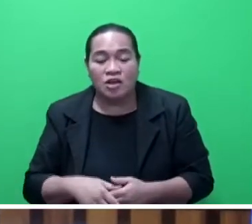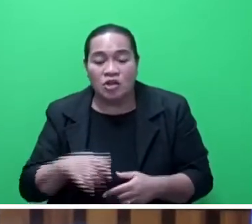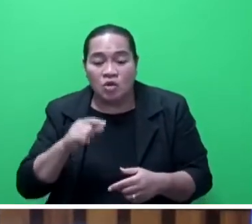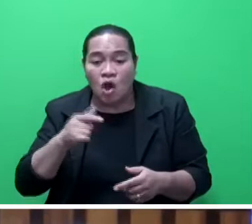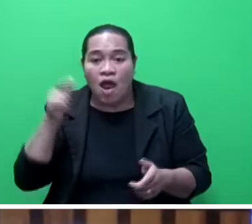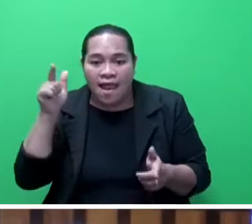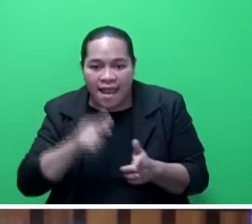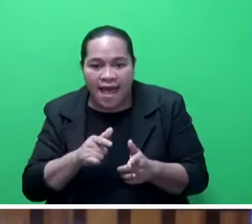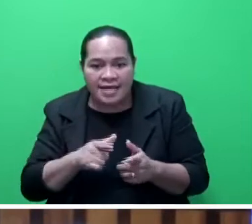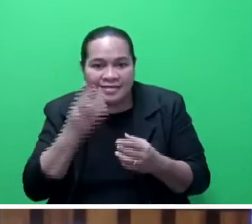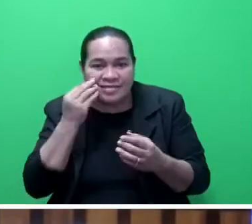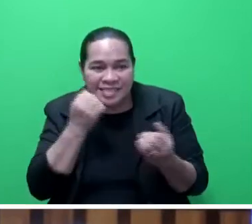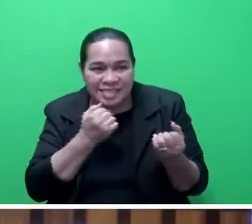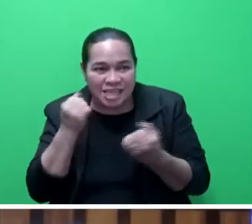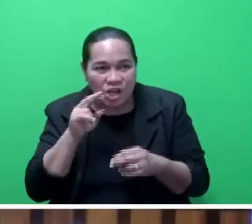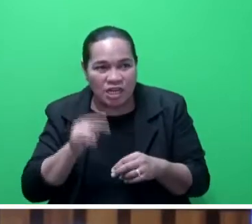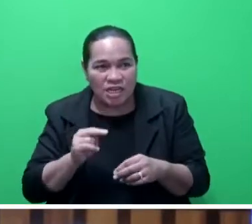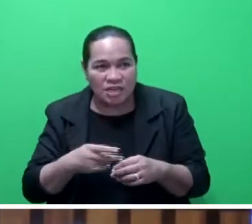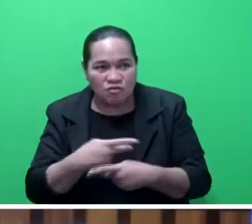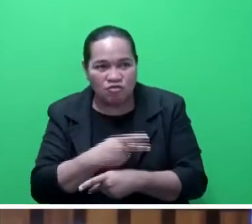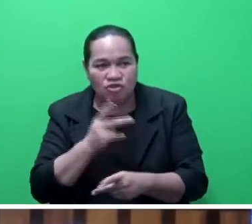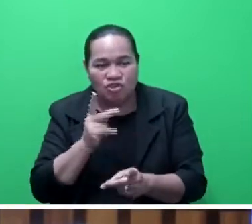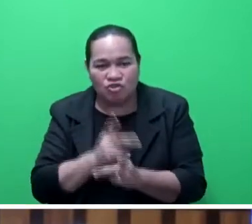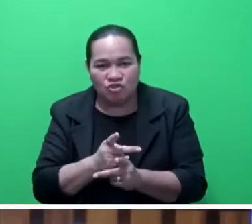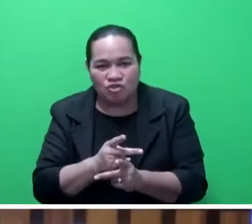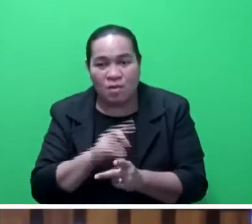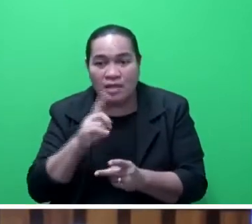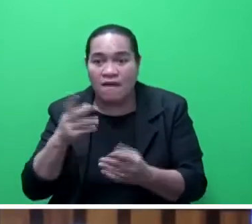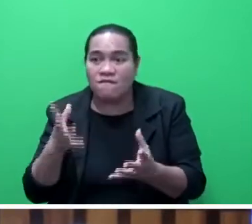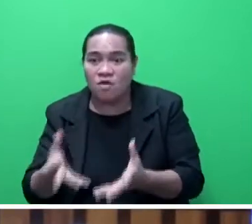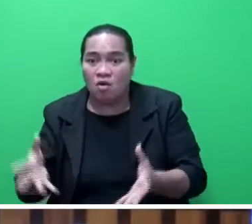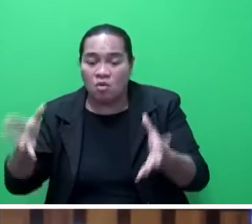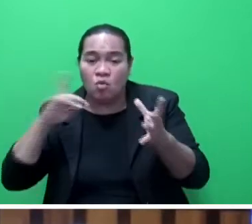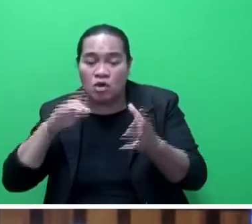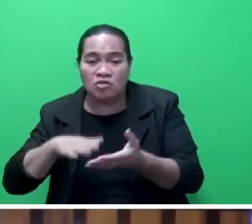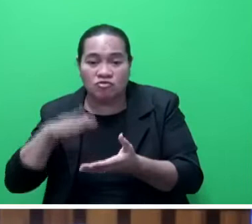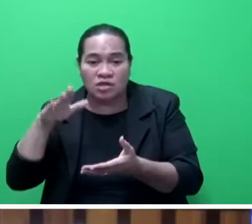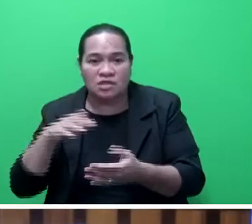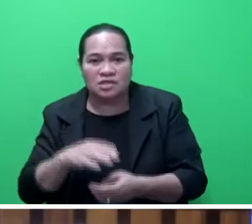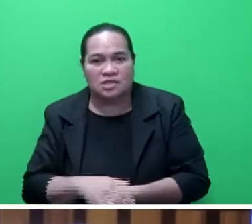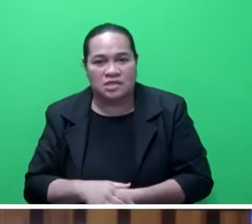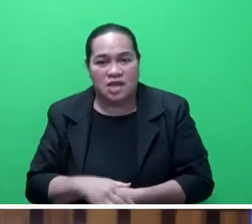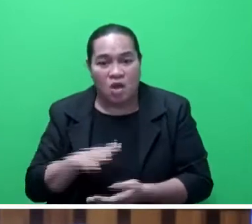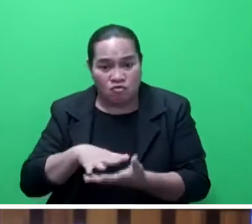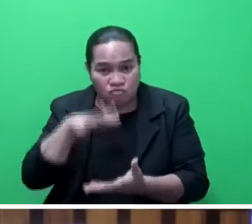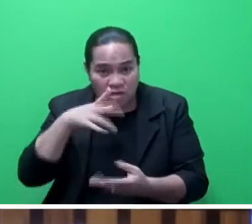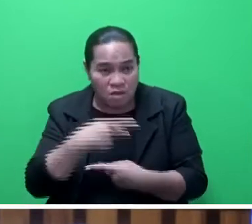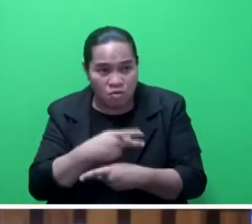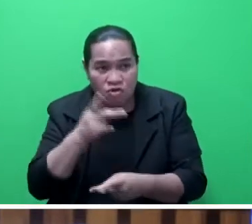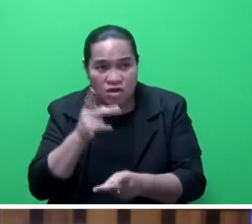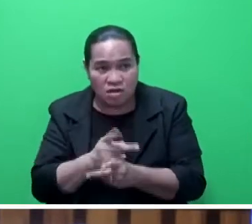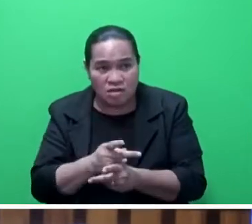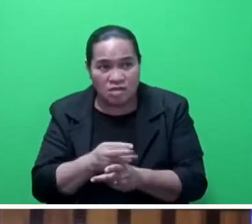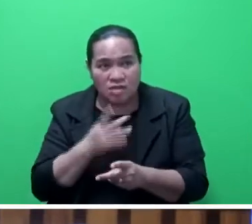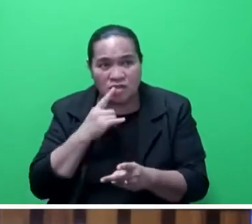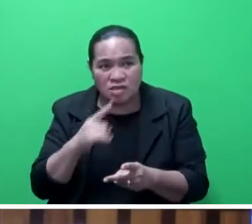to produce a tonne of sugar, thus the total volume of sugar production will increase. With the increase in sugar production, sir, the overall proceeds generated from the sale of